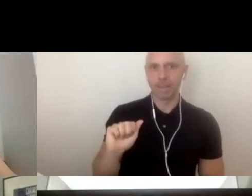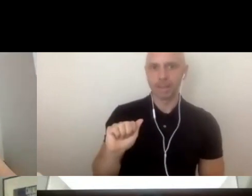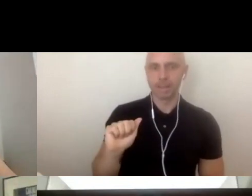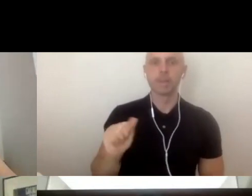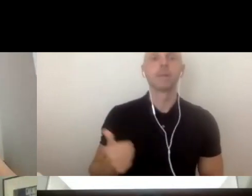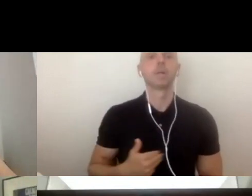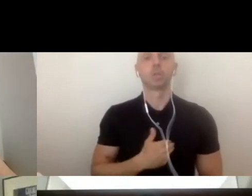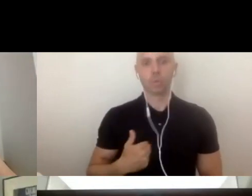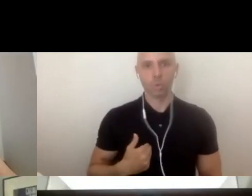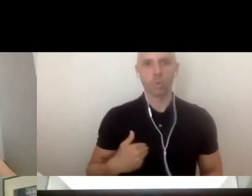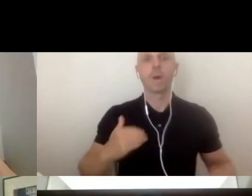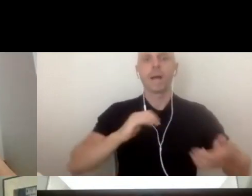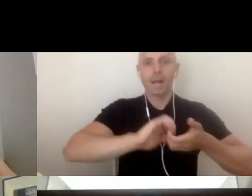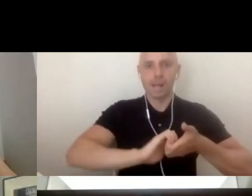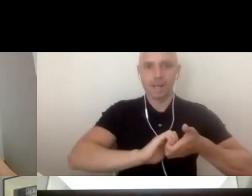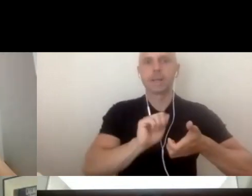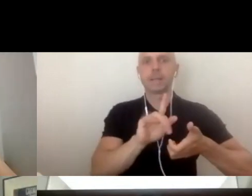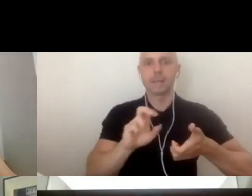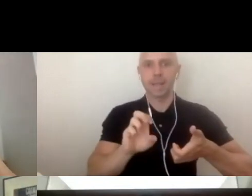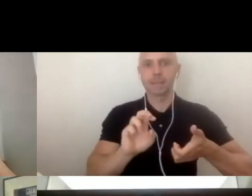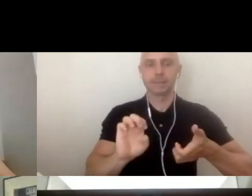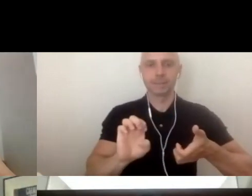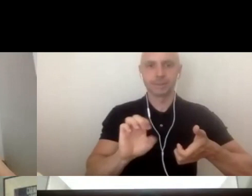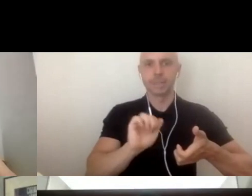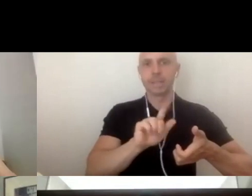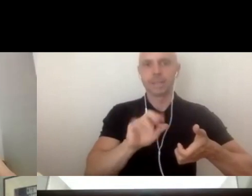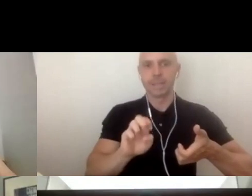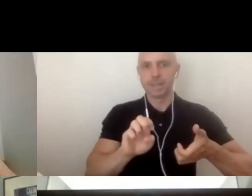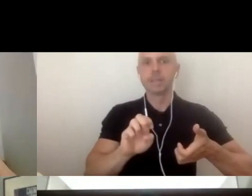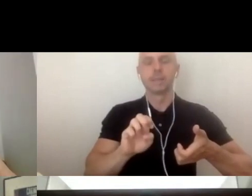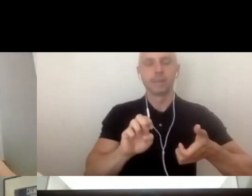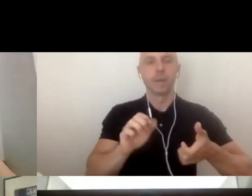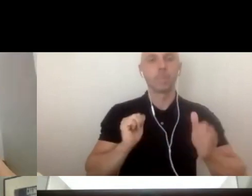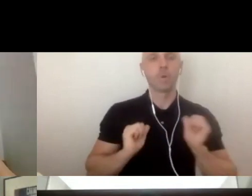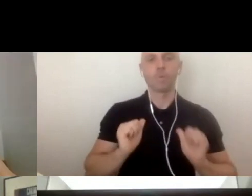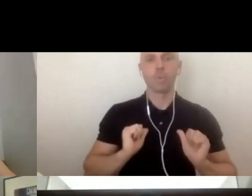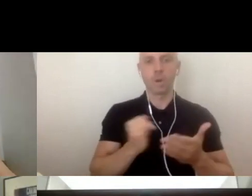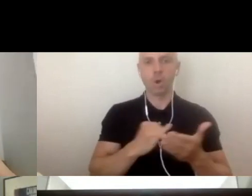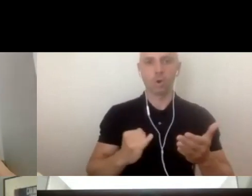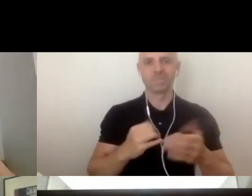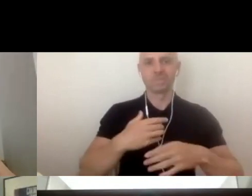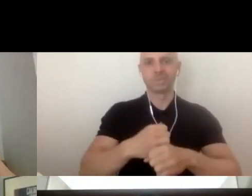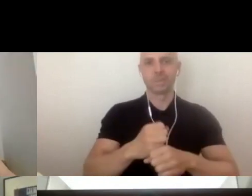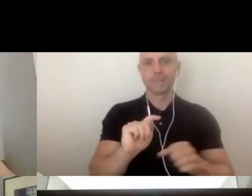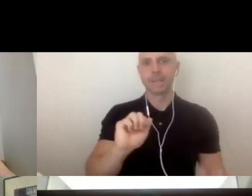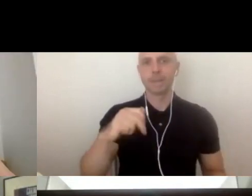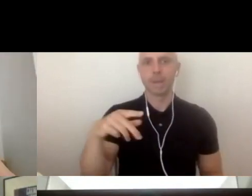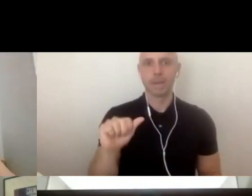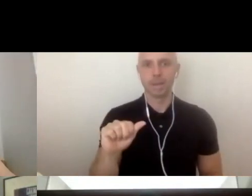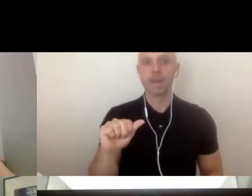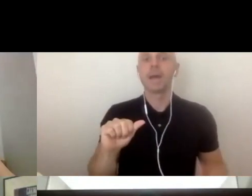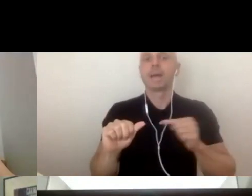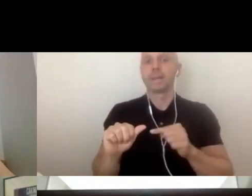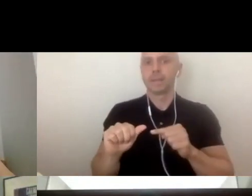a guide to reopening for their members, and they're hoping to have that available by the end of the summer. So TAPA and their staff have